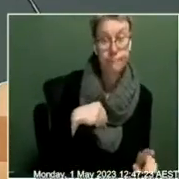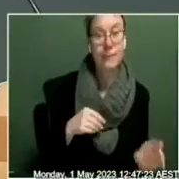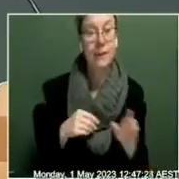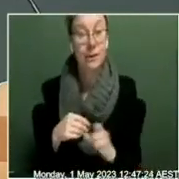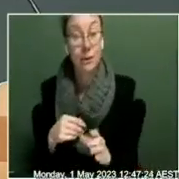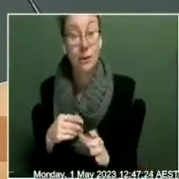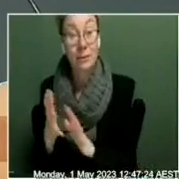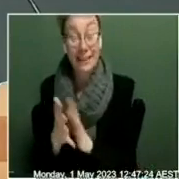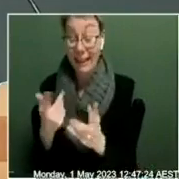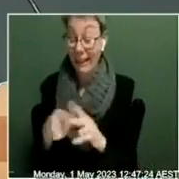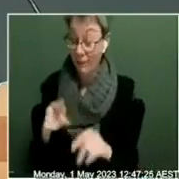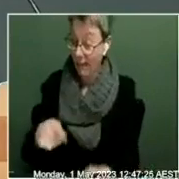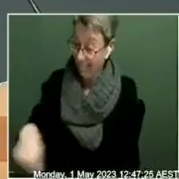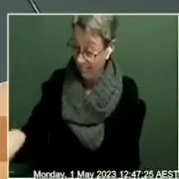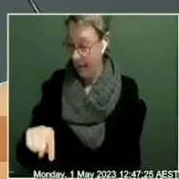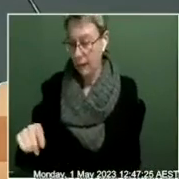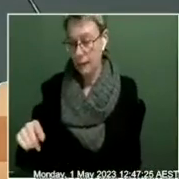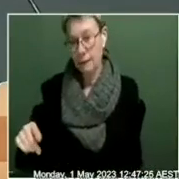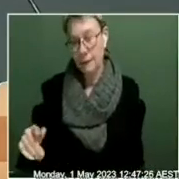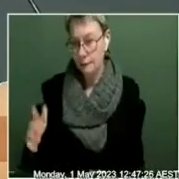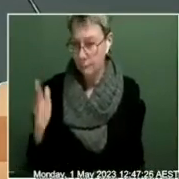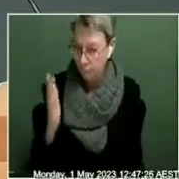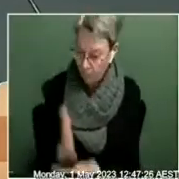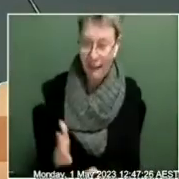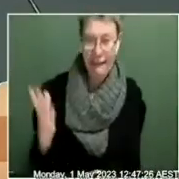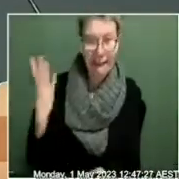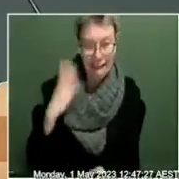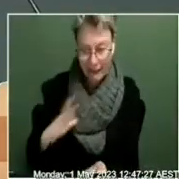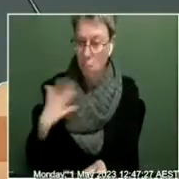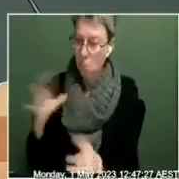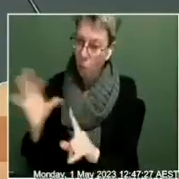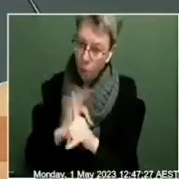what are you doing in order to bring that about?